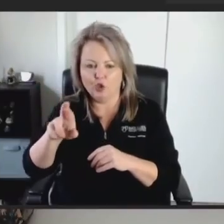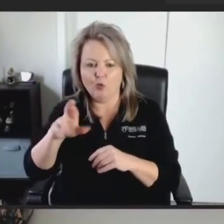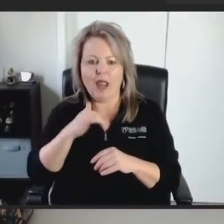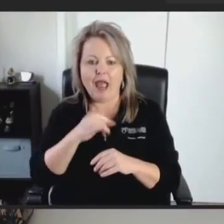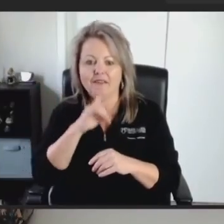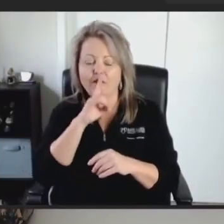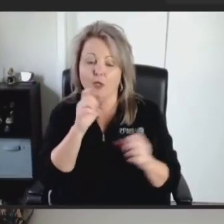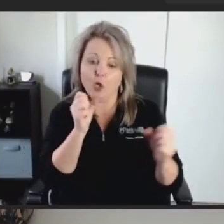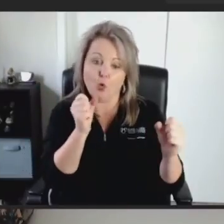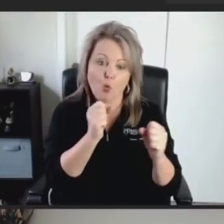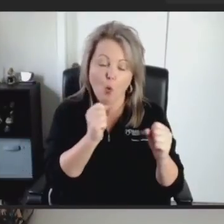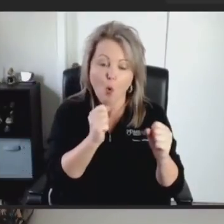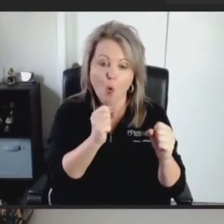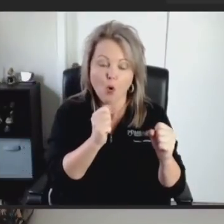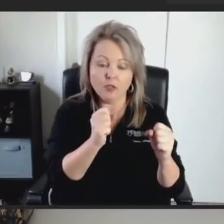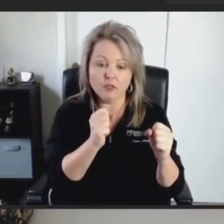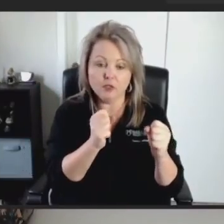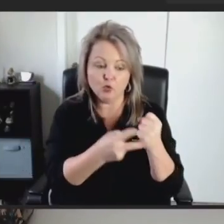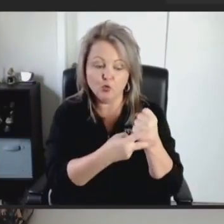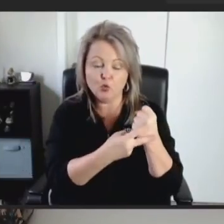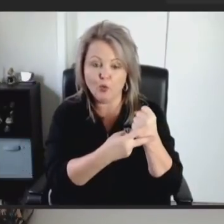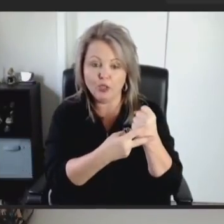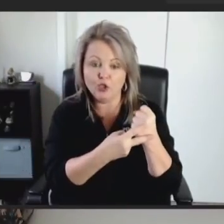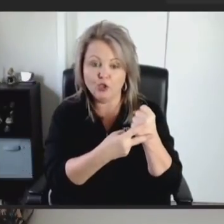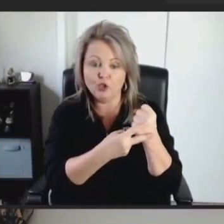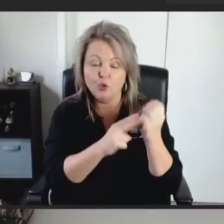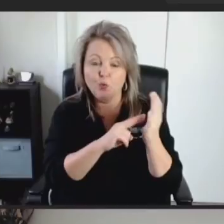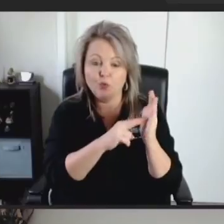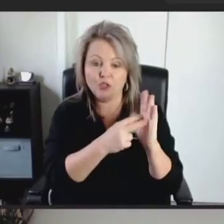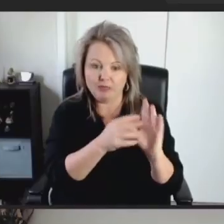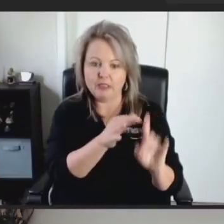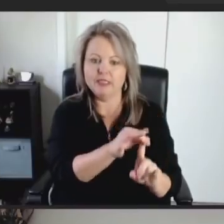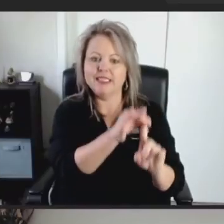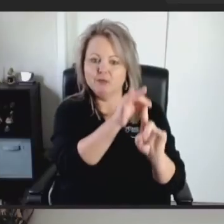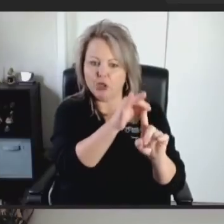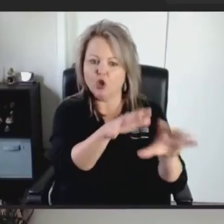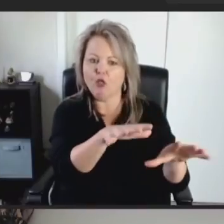storage, which means that there are special